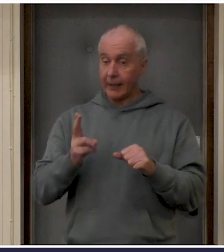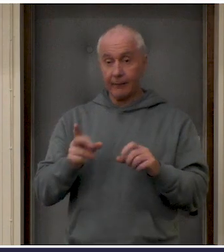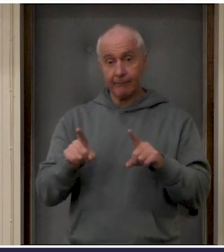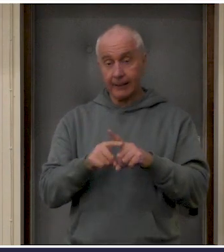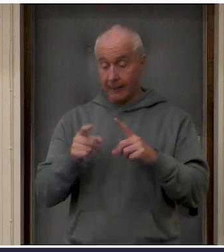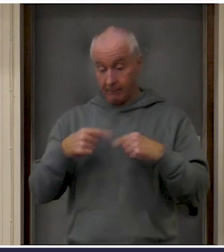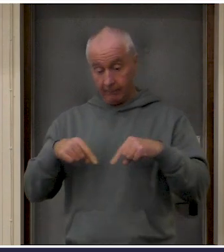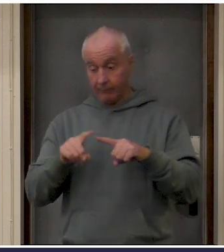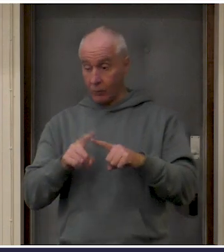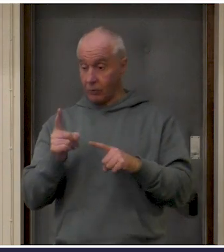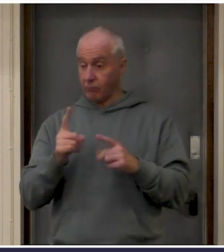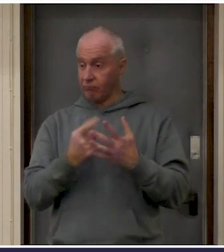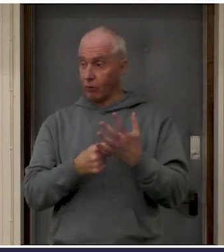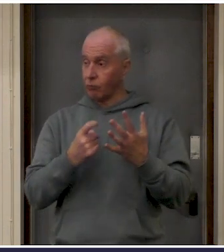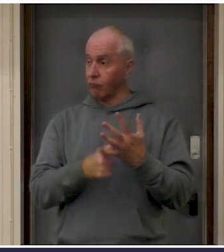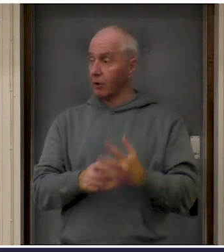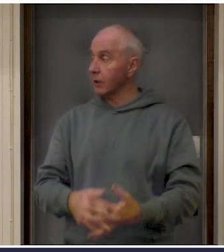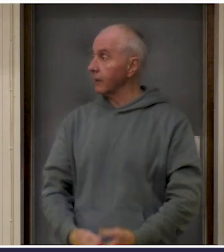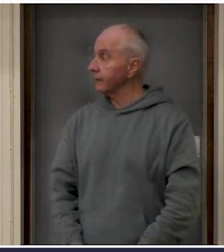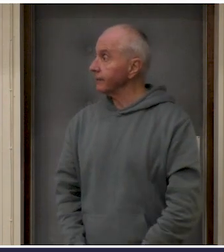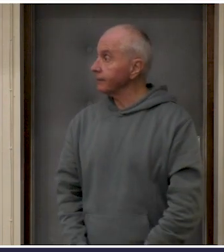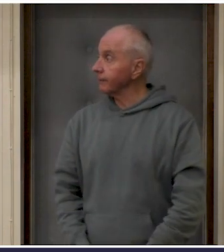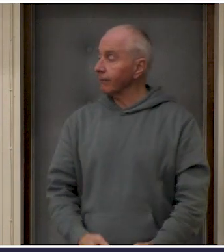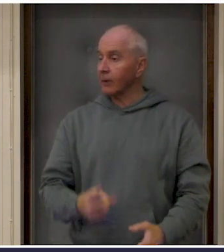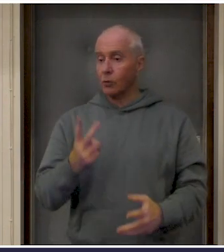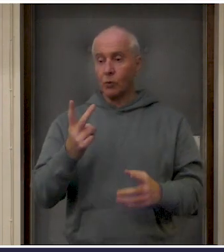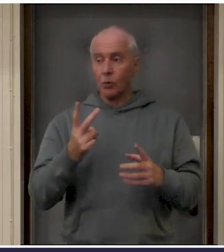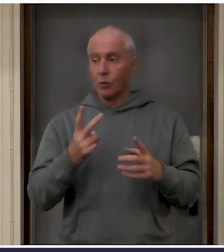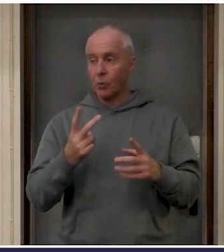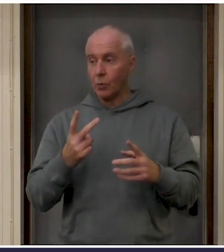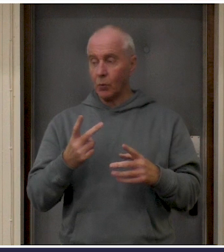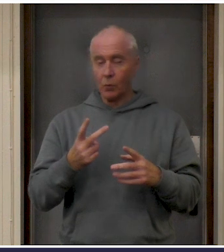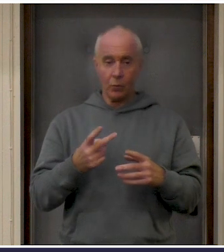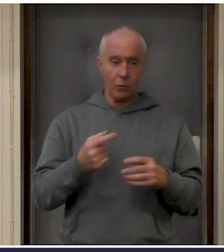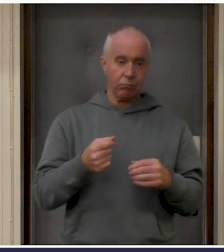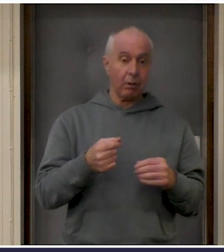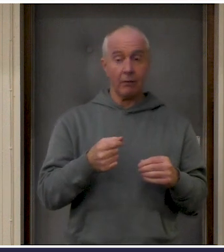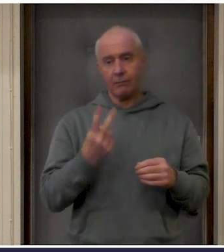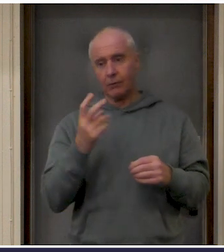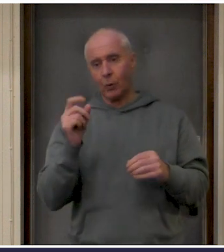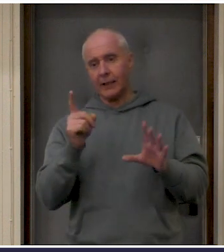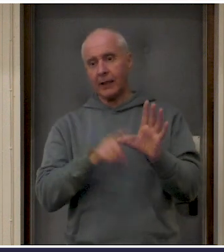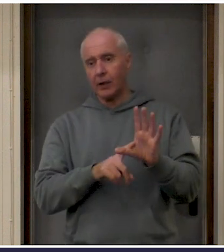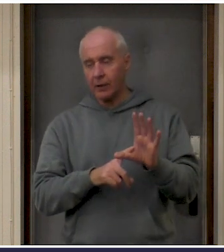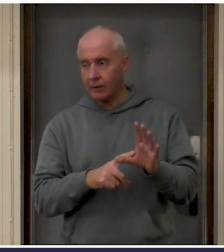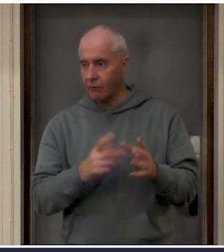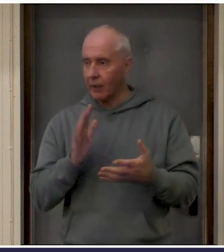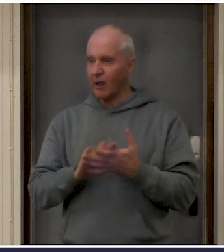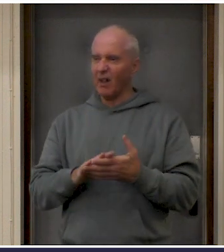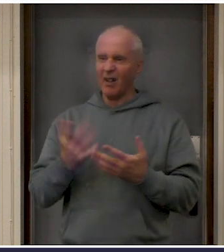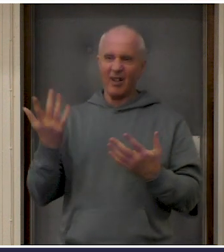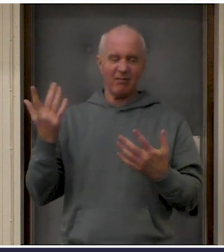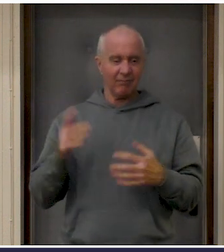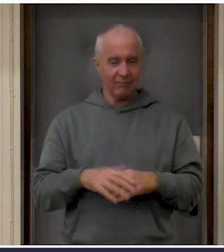chain has faced 2 decades of atrophy. So there's been huge disinvestment in the nuclear industry for